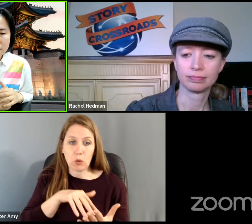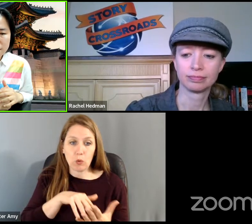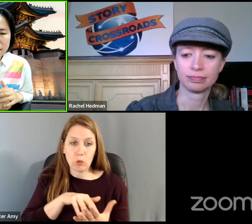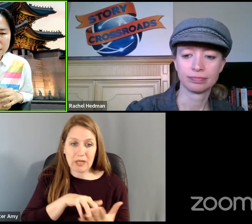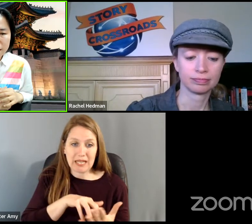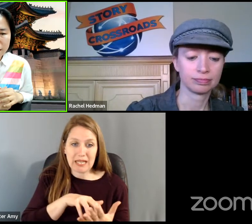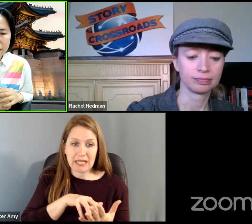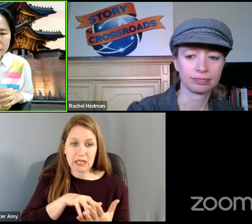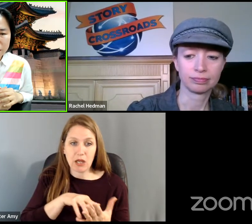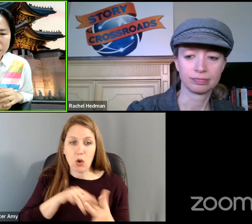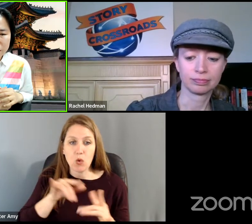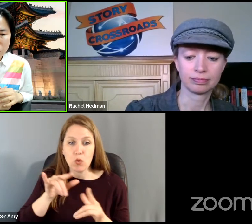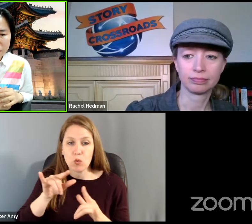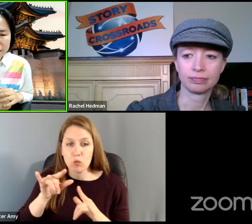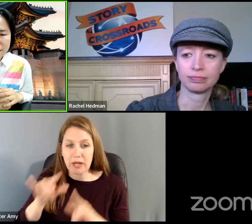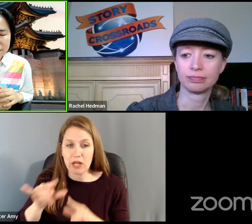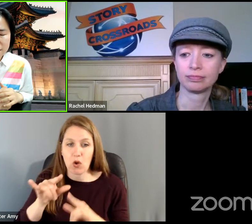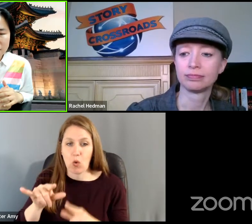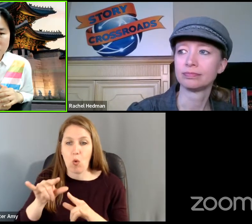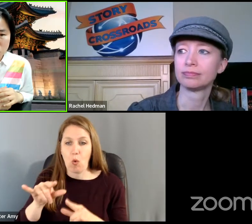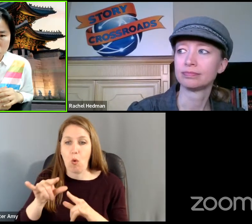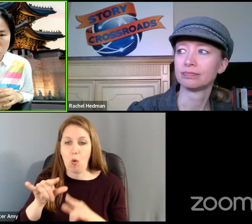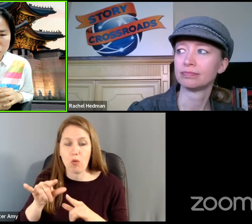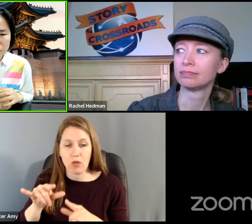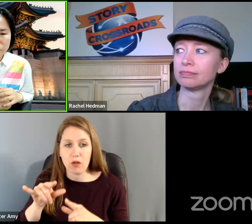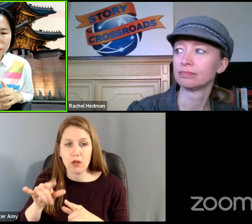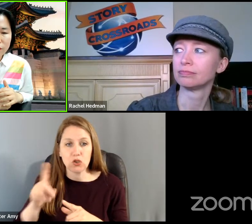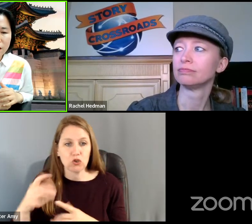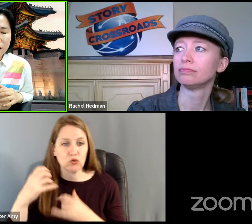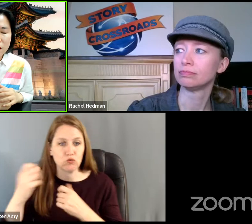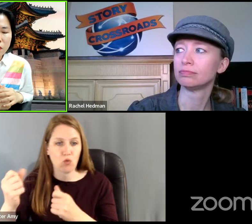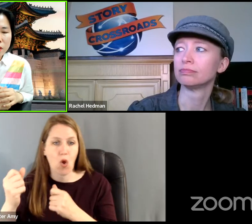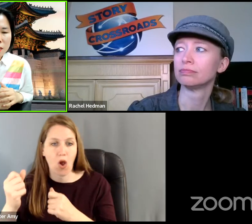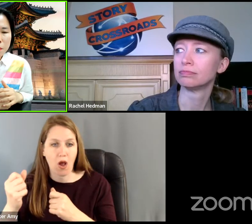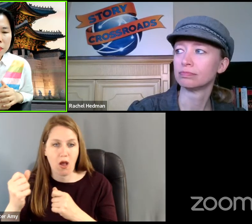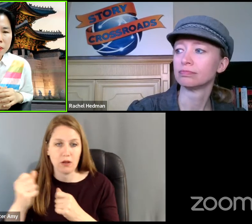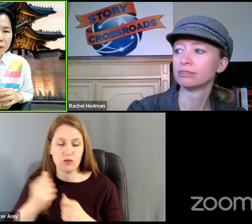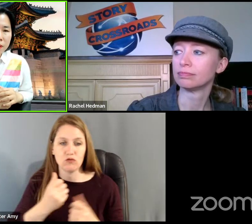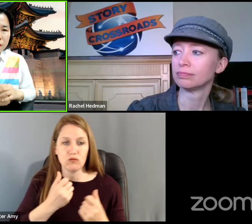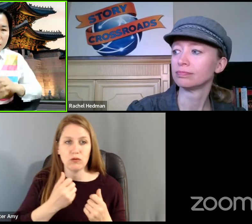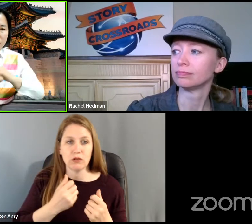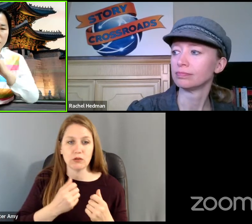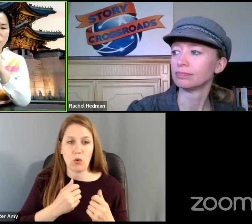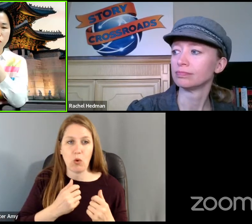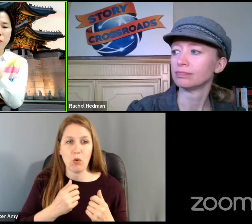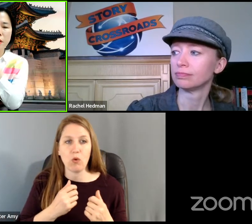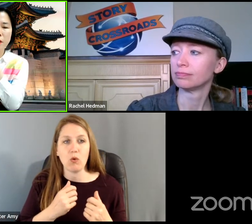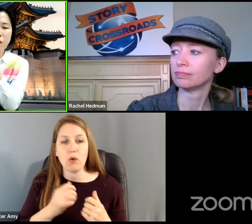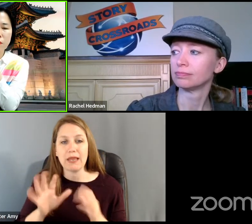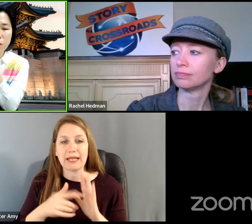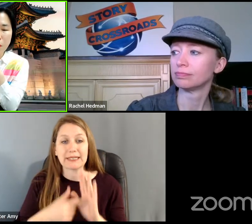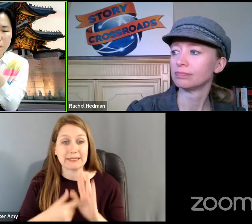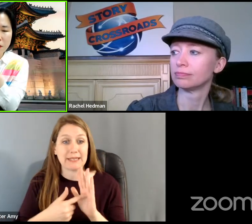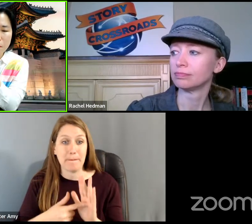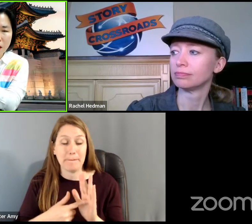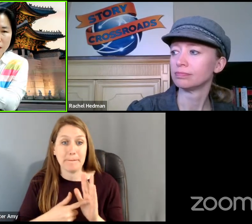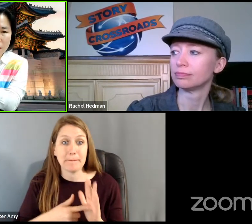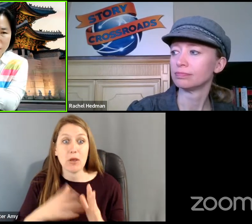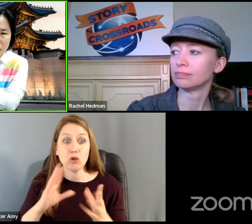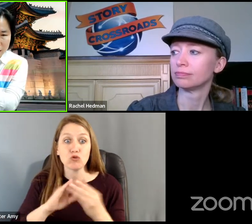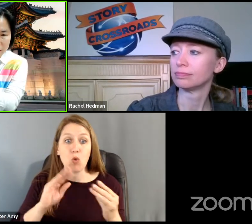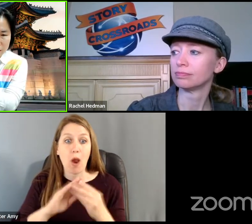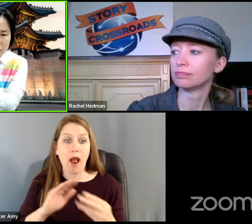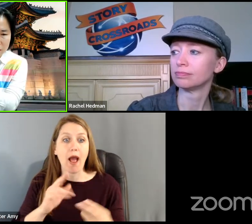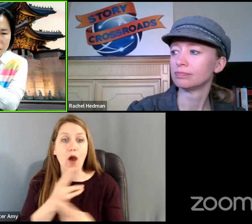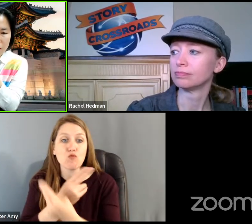or satirize the strong. For example, a story of a rabbit mocking